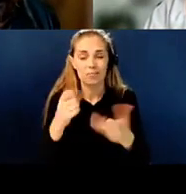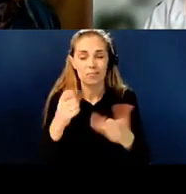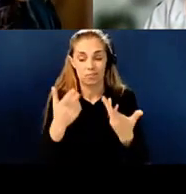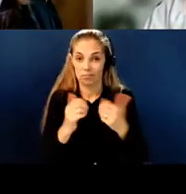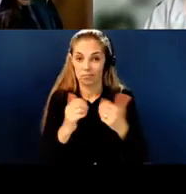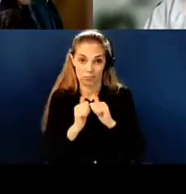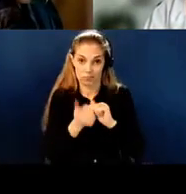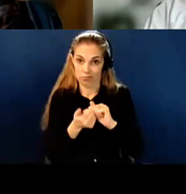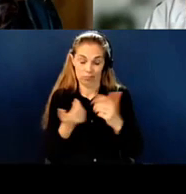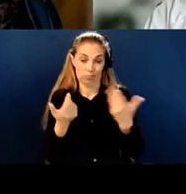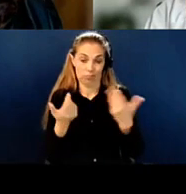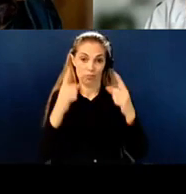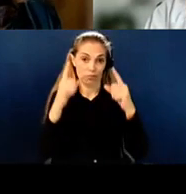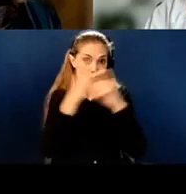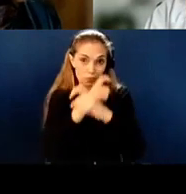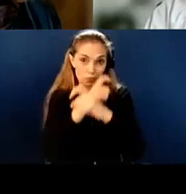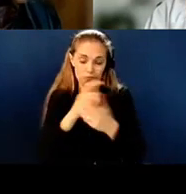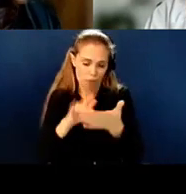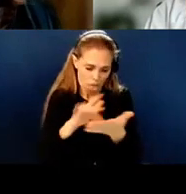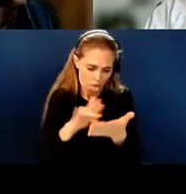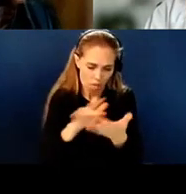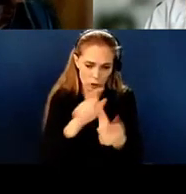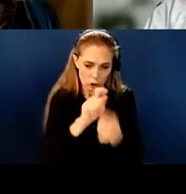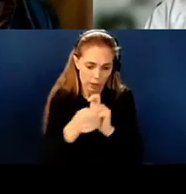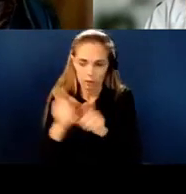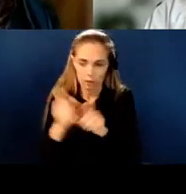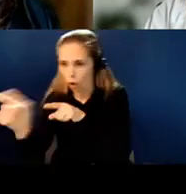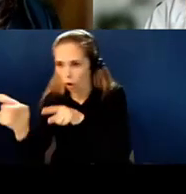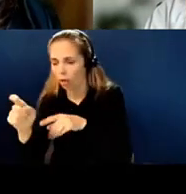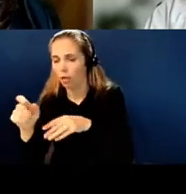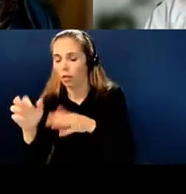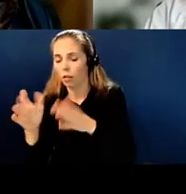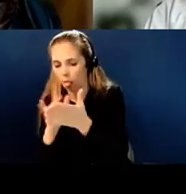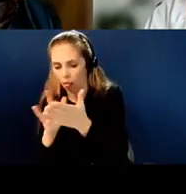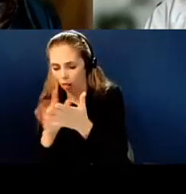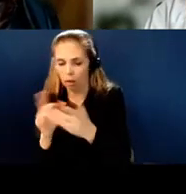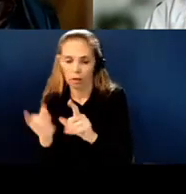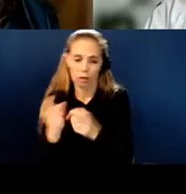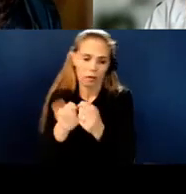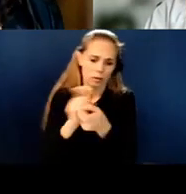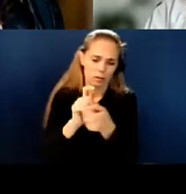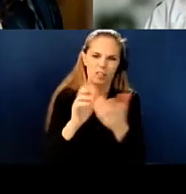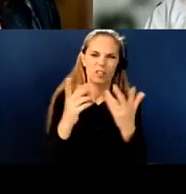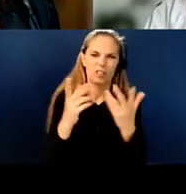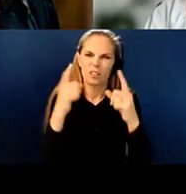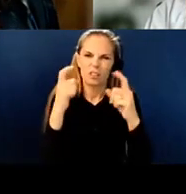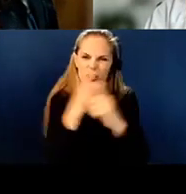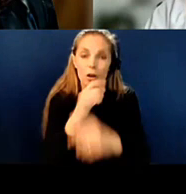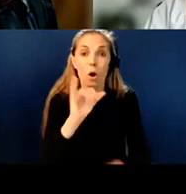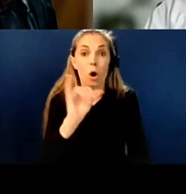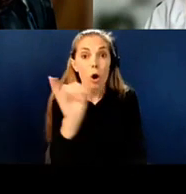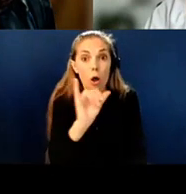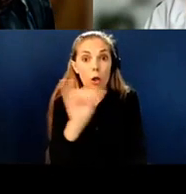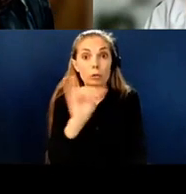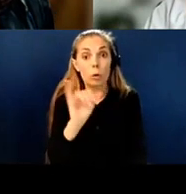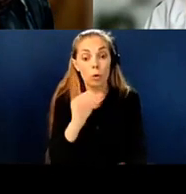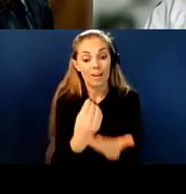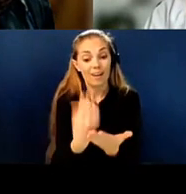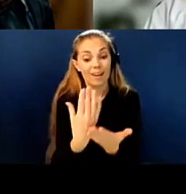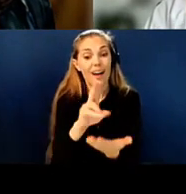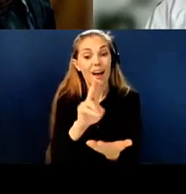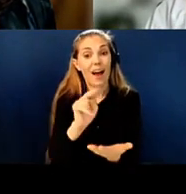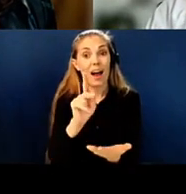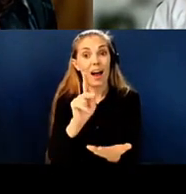to switch it back. Also, most learners wouldn't answer the phone when they couldn't identify the caller.